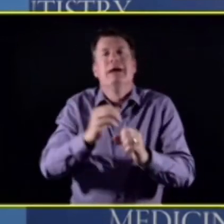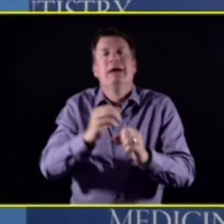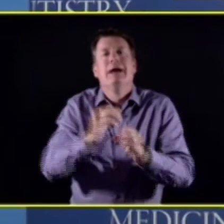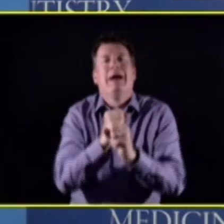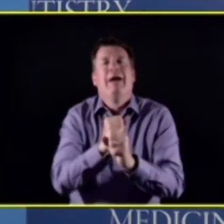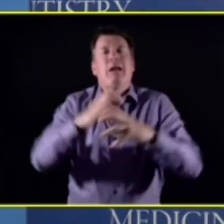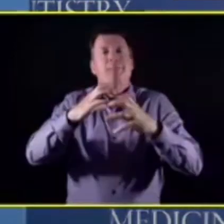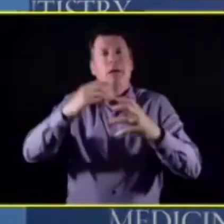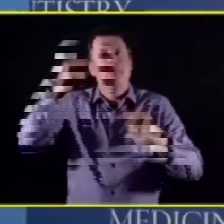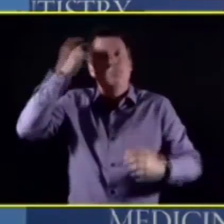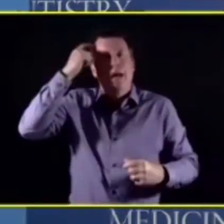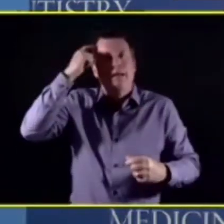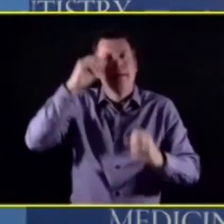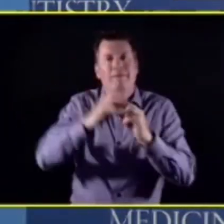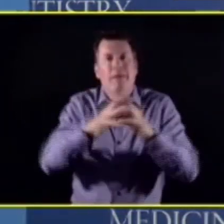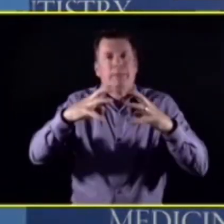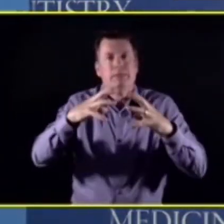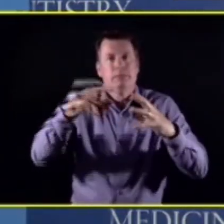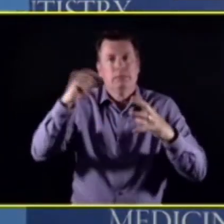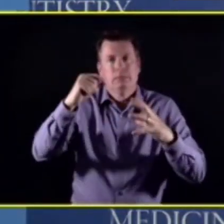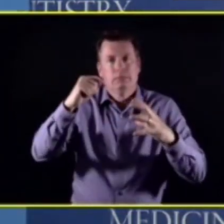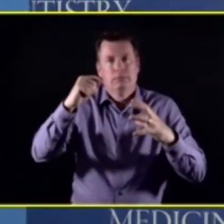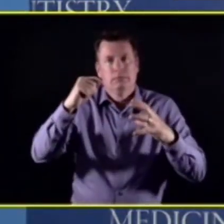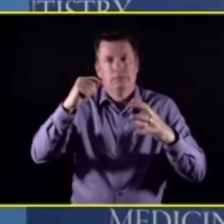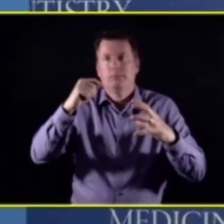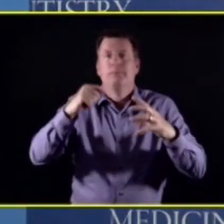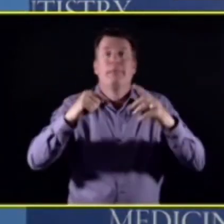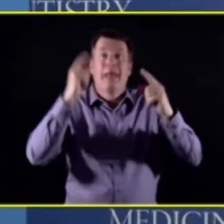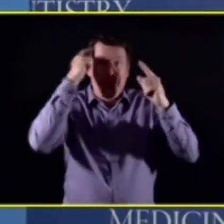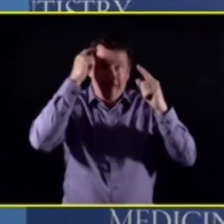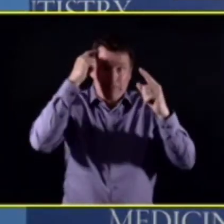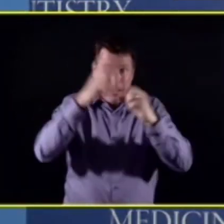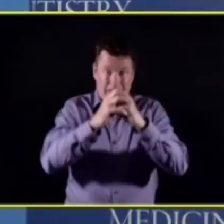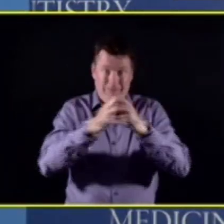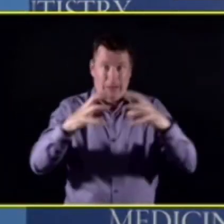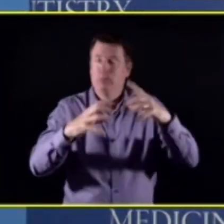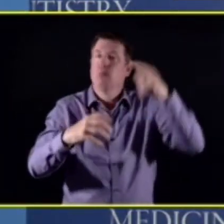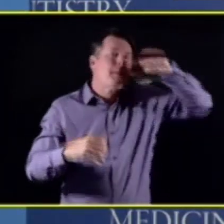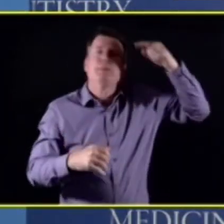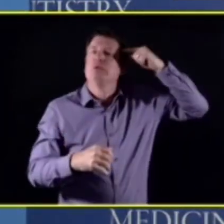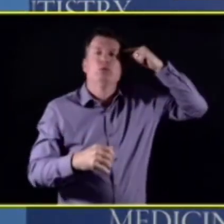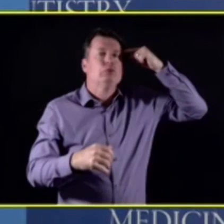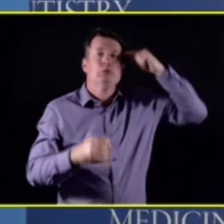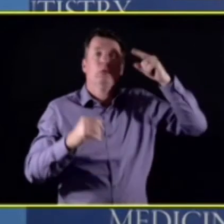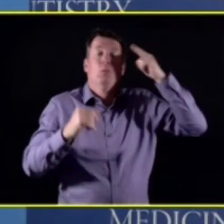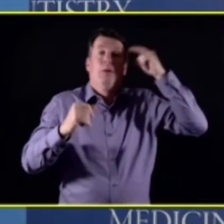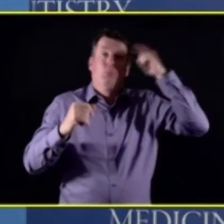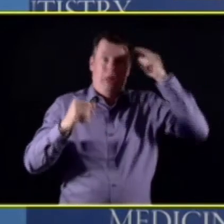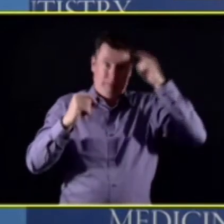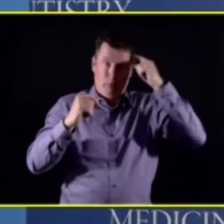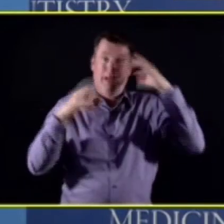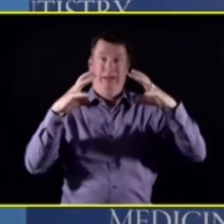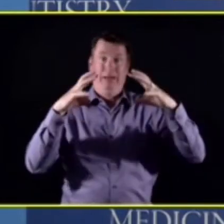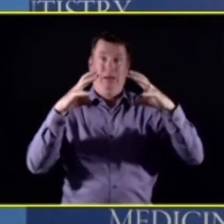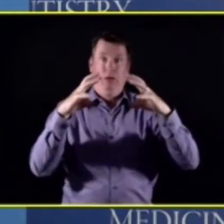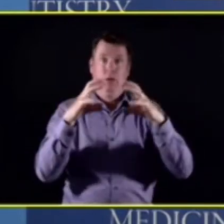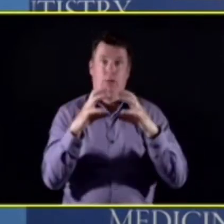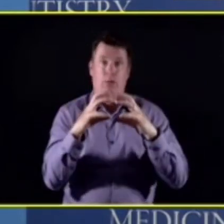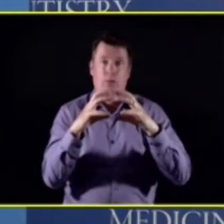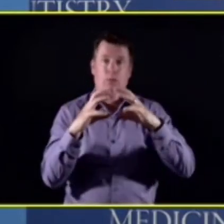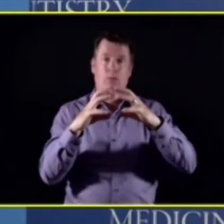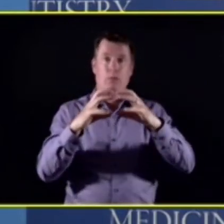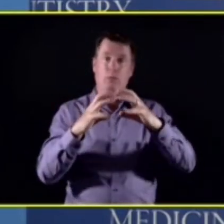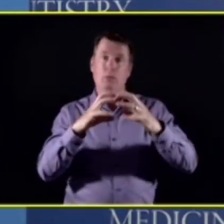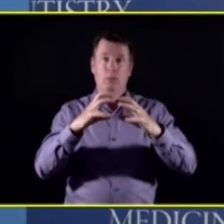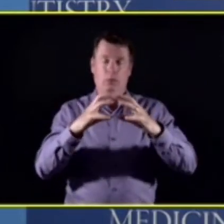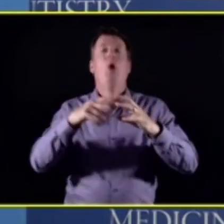really have difficulty with that. And one of the things that can help a lot of patients is to have that recollection by